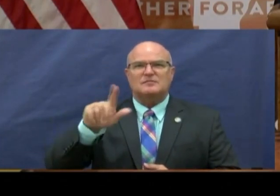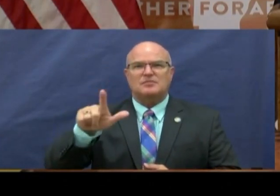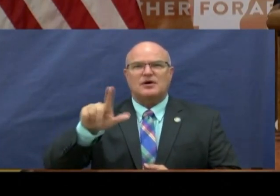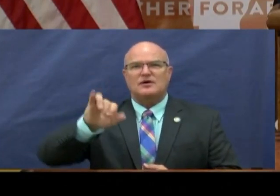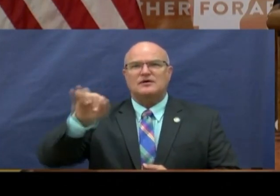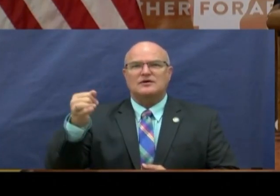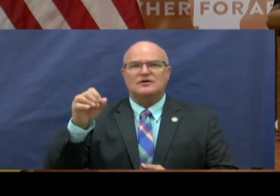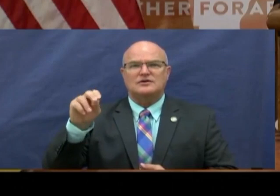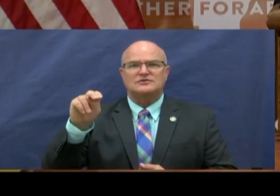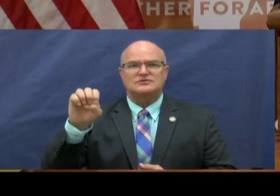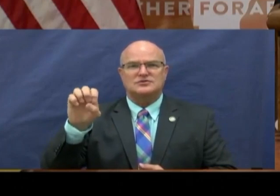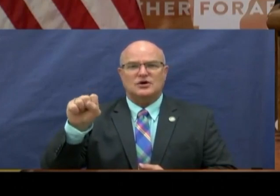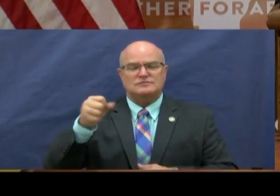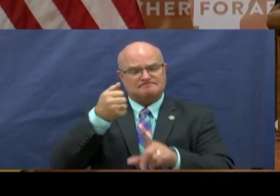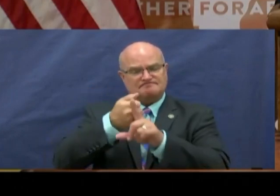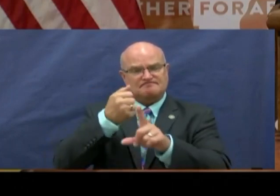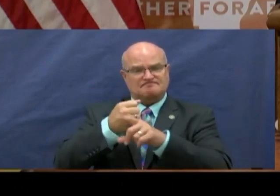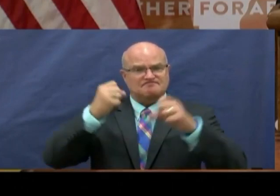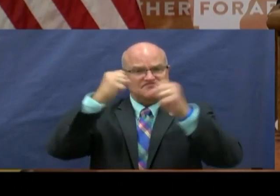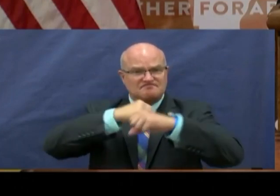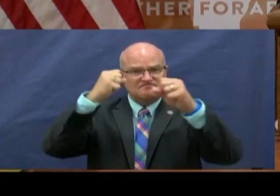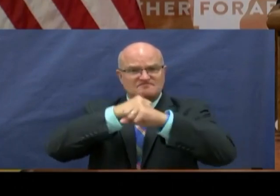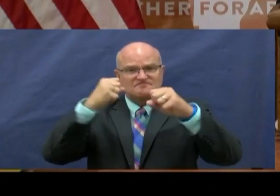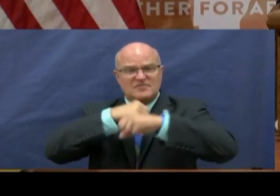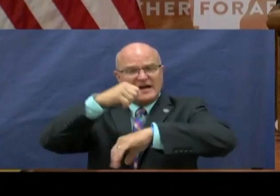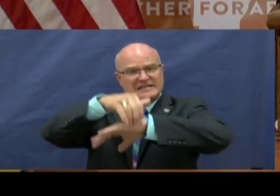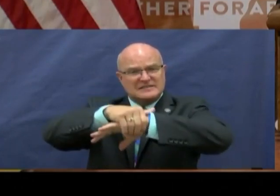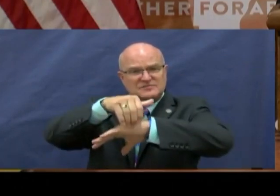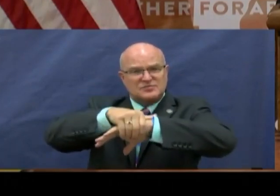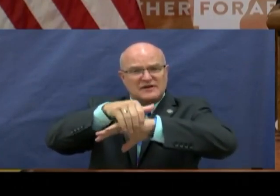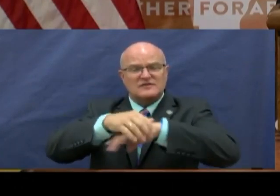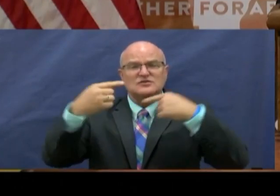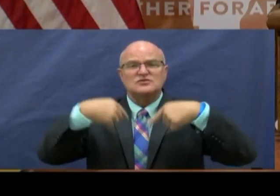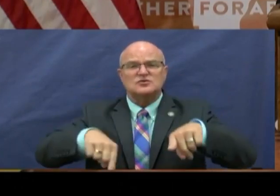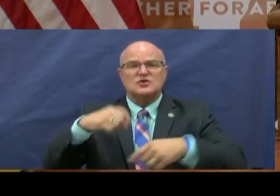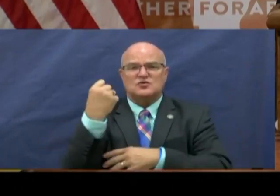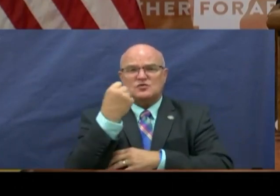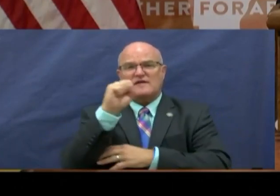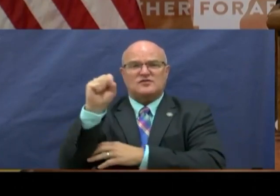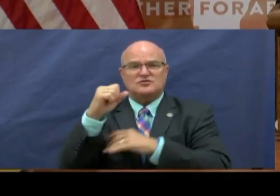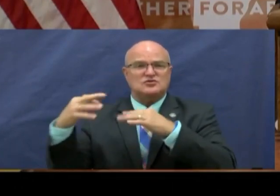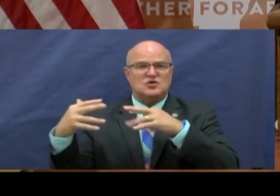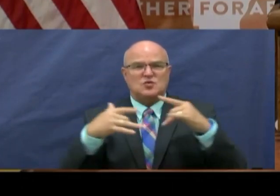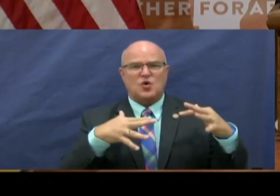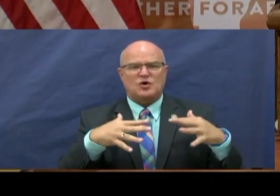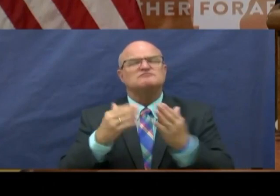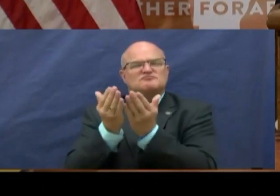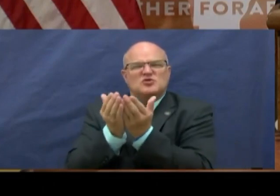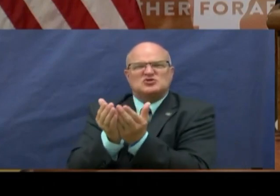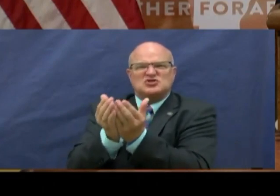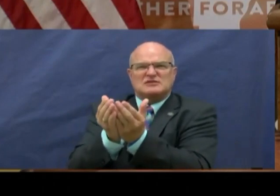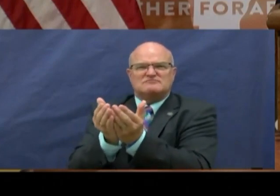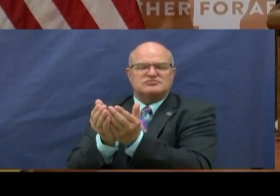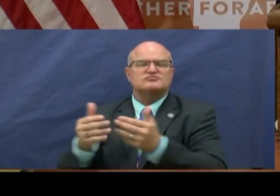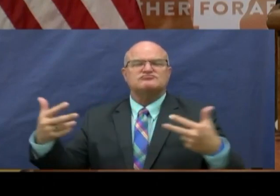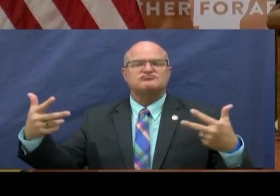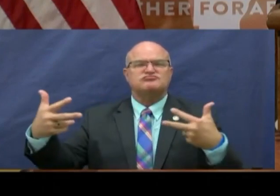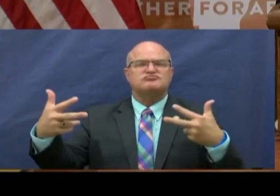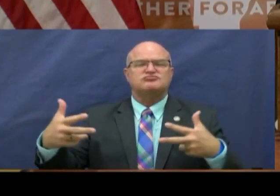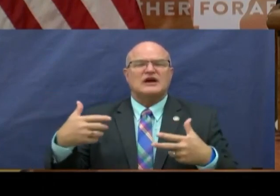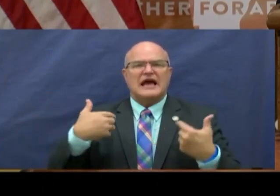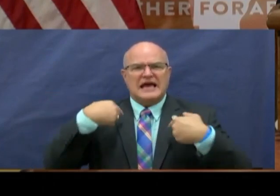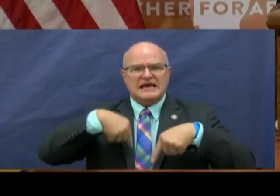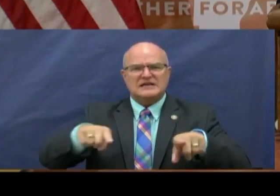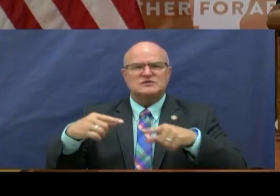was fighting the British during the Revolutionary War by ship, of course. And during the course